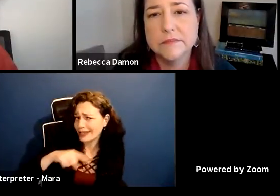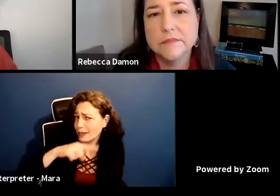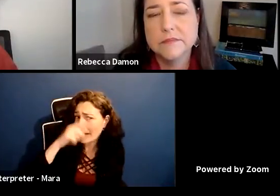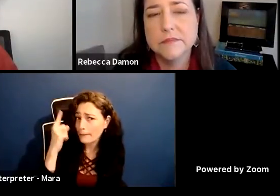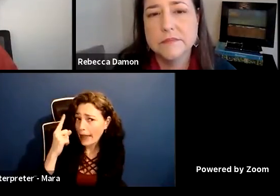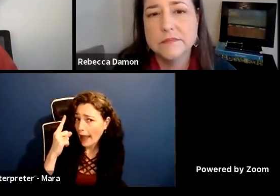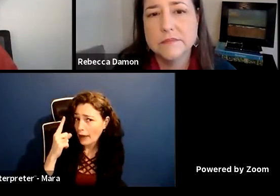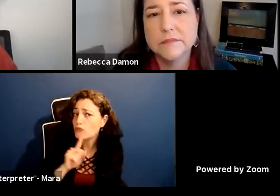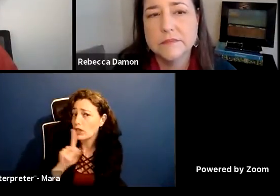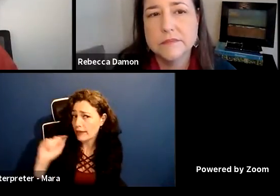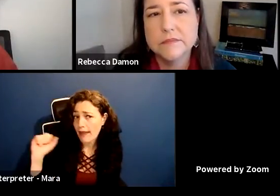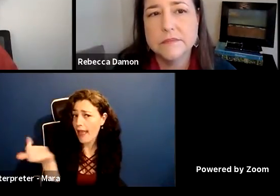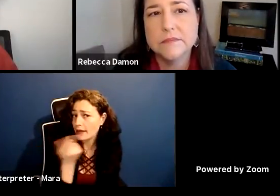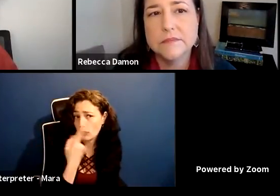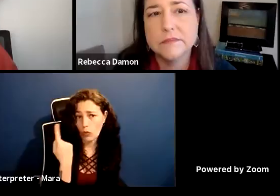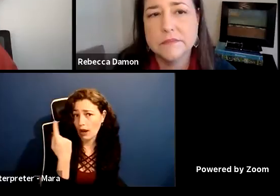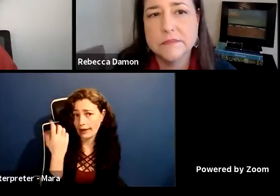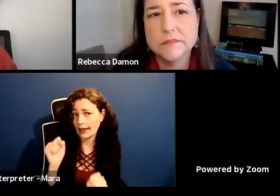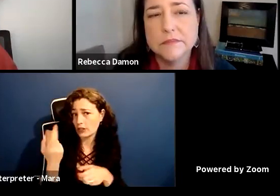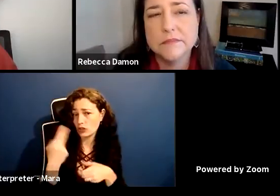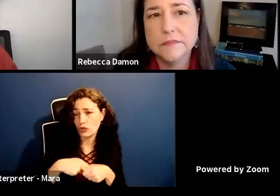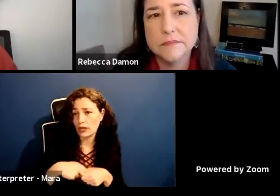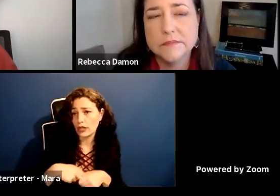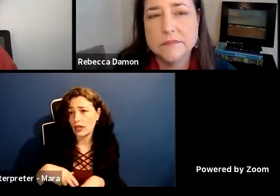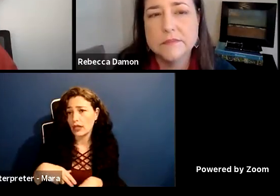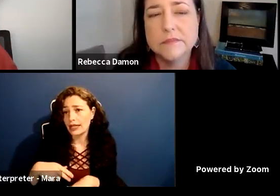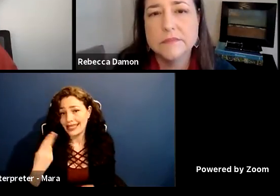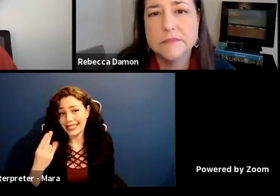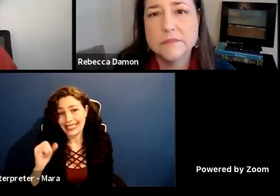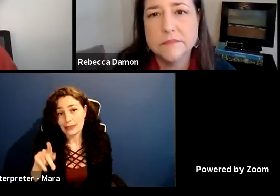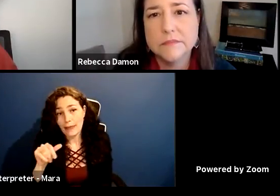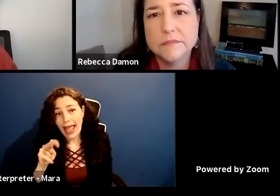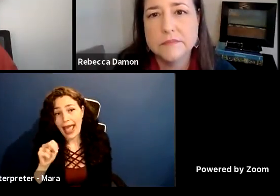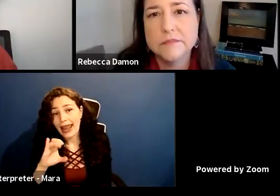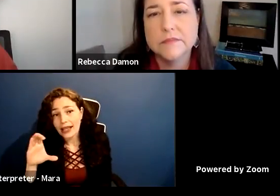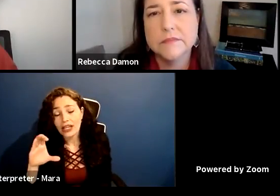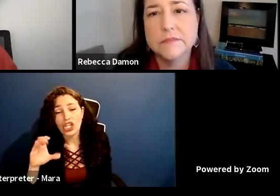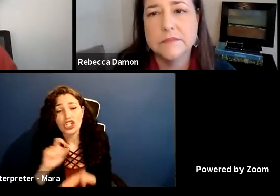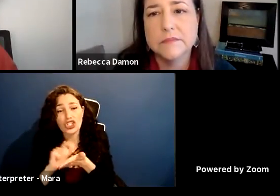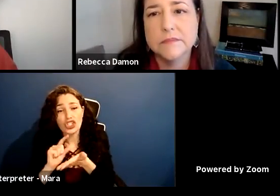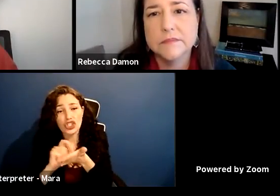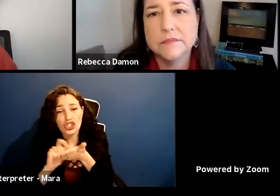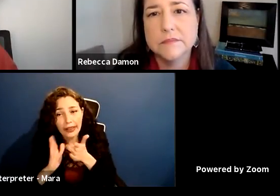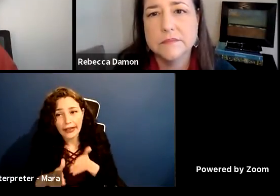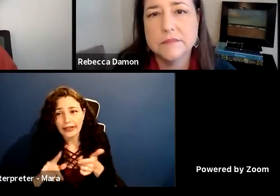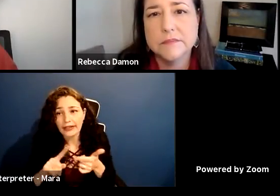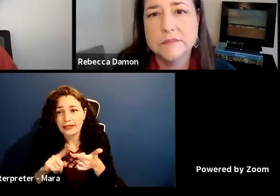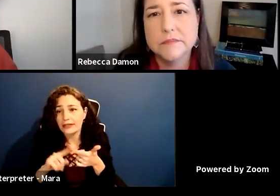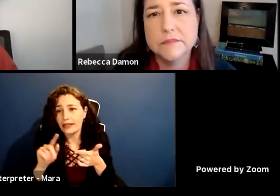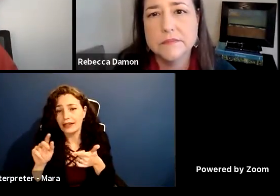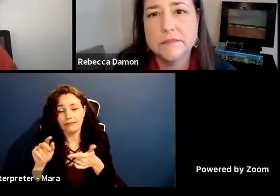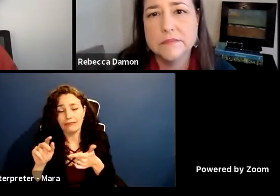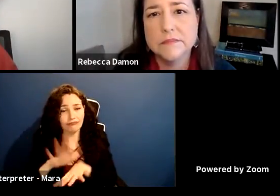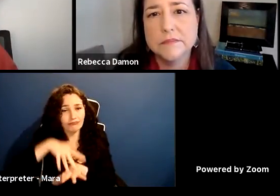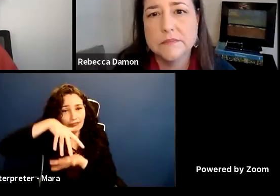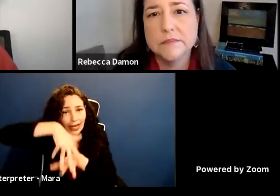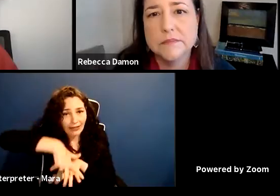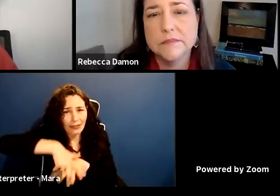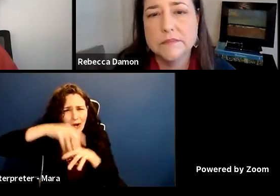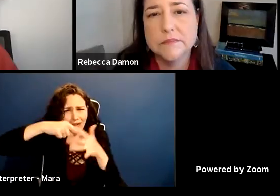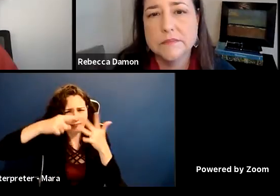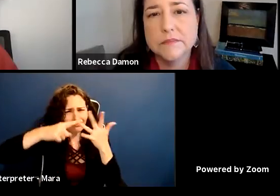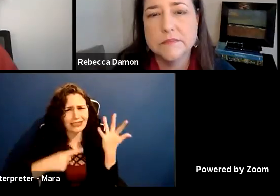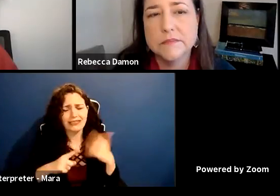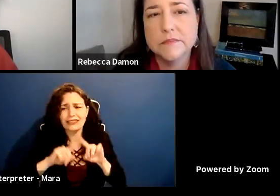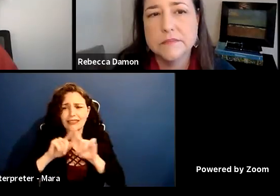join. Same thing with the Hispanic journalists, Asian American journalists, Native American journalists. The Society of Professional Journalists, there are